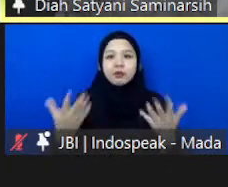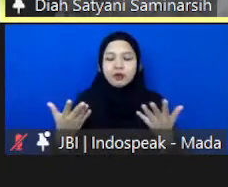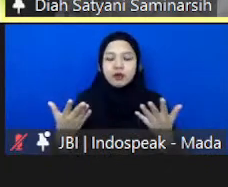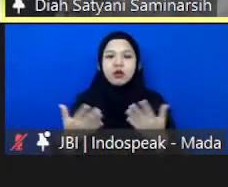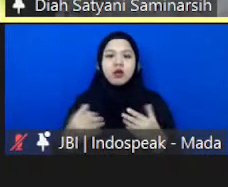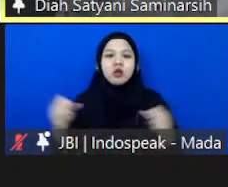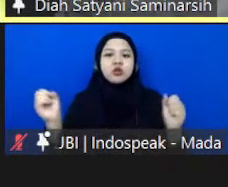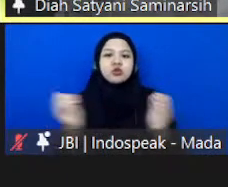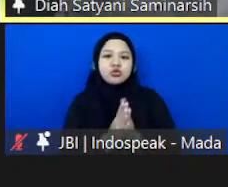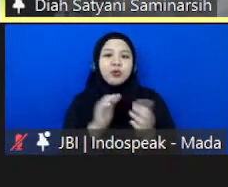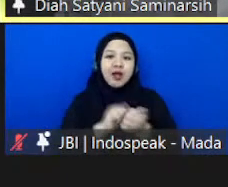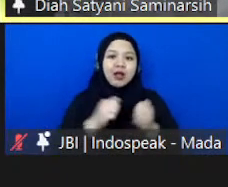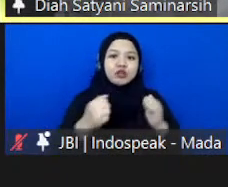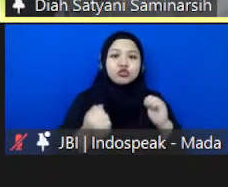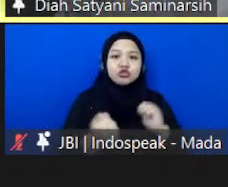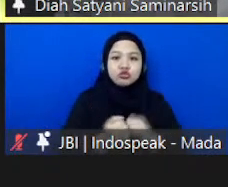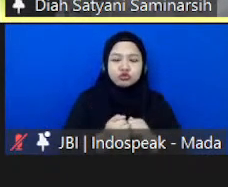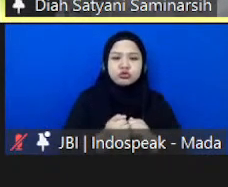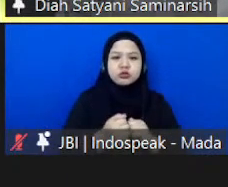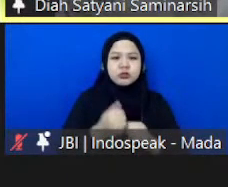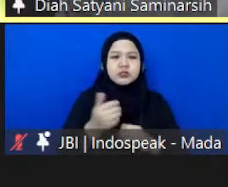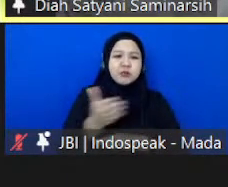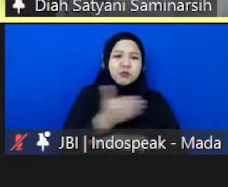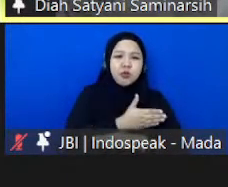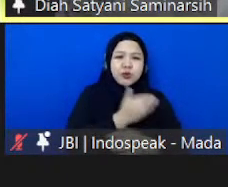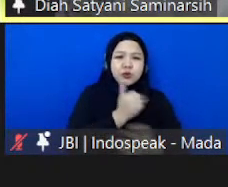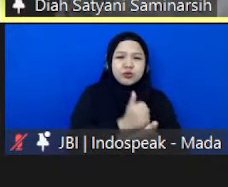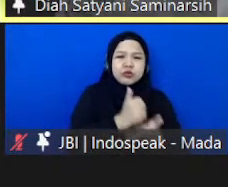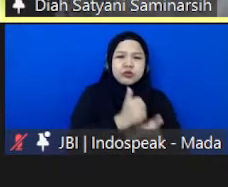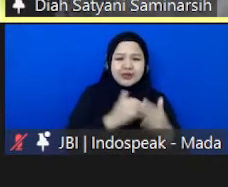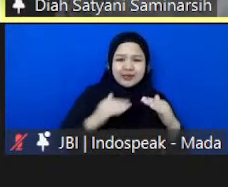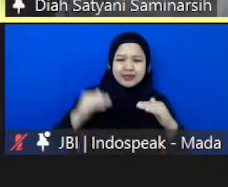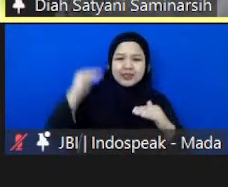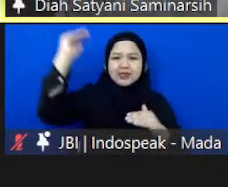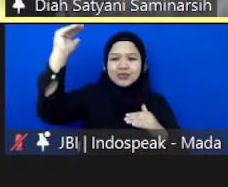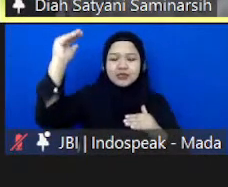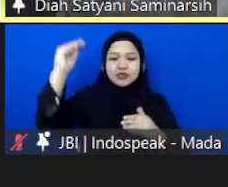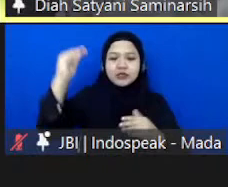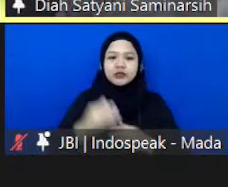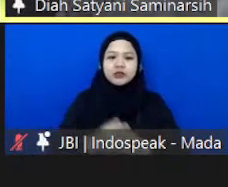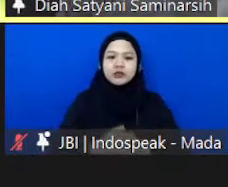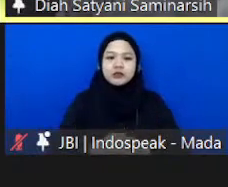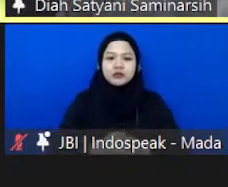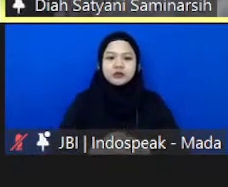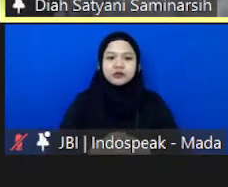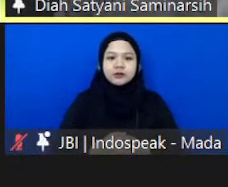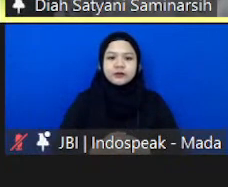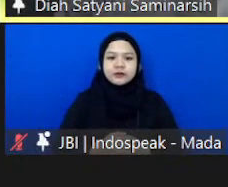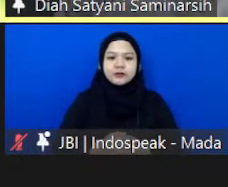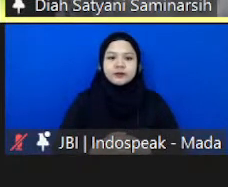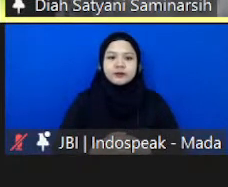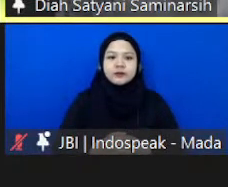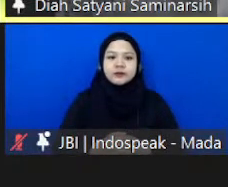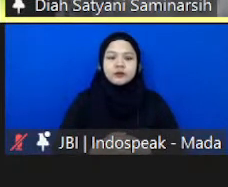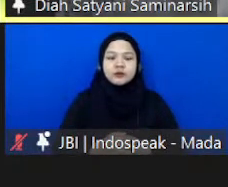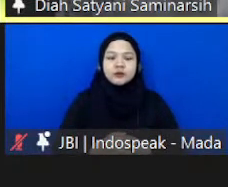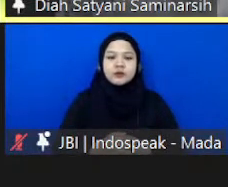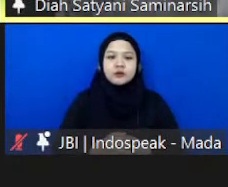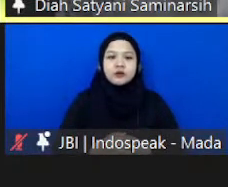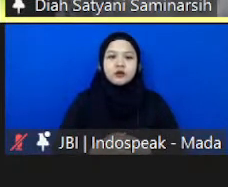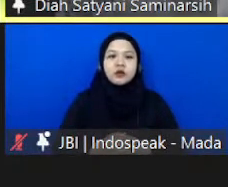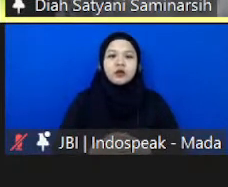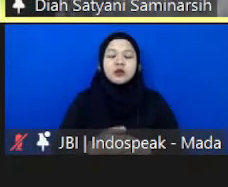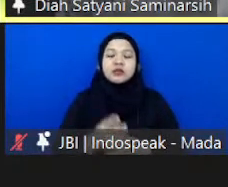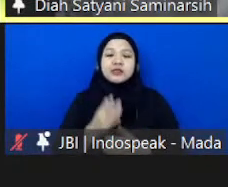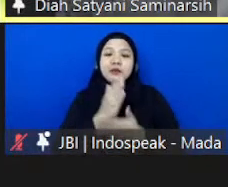cases was really very high, and then all of Indonesia experienced a high surge in the middle here, end